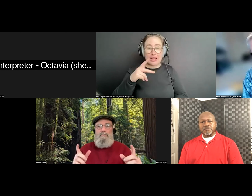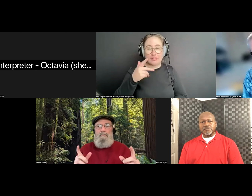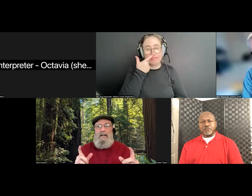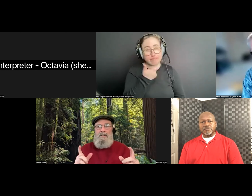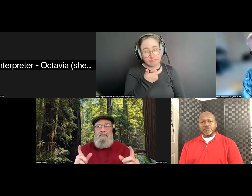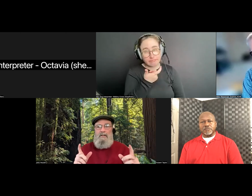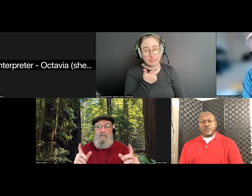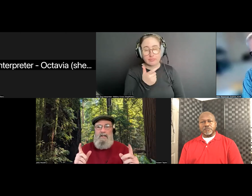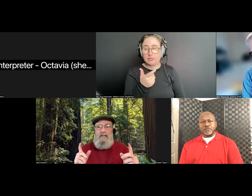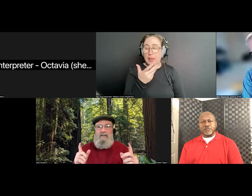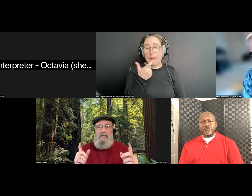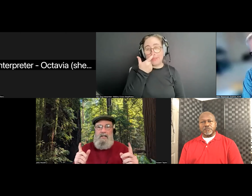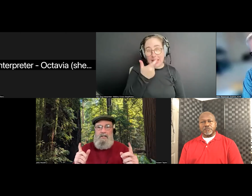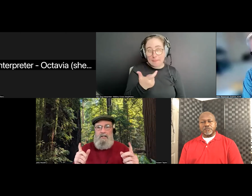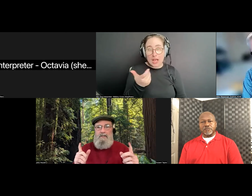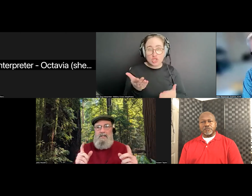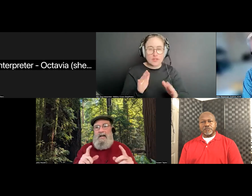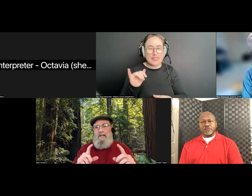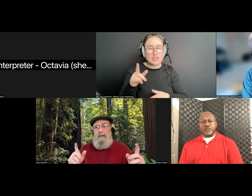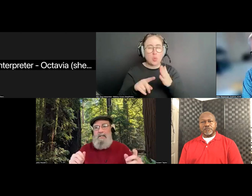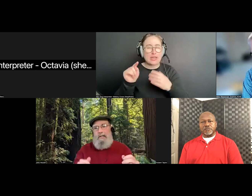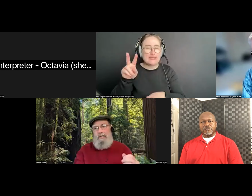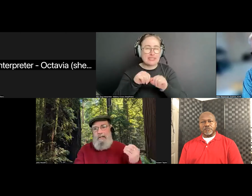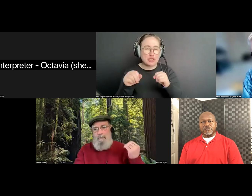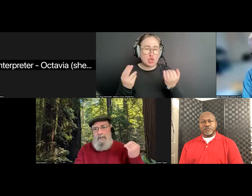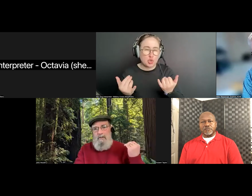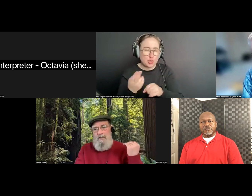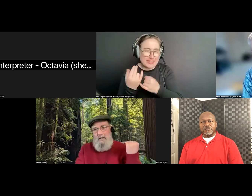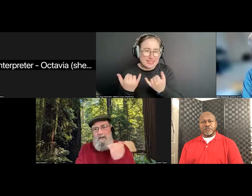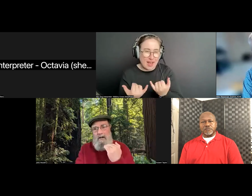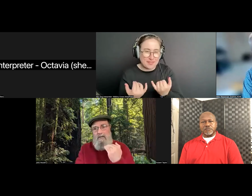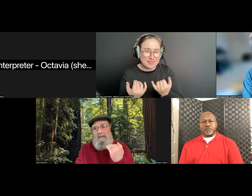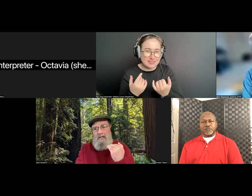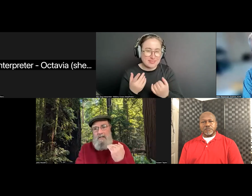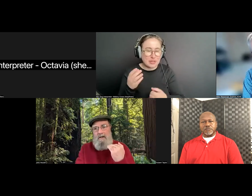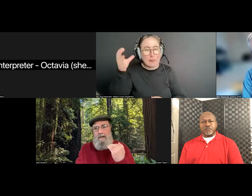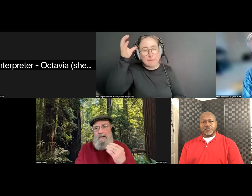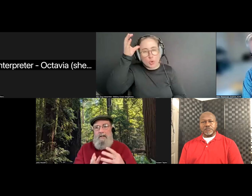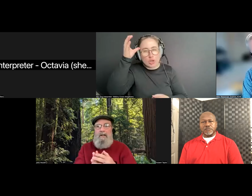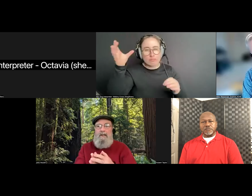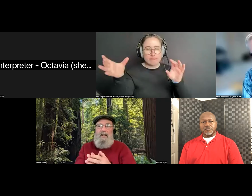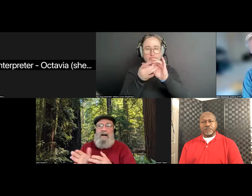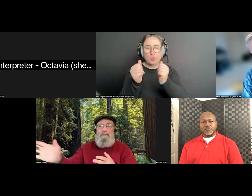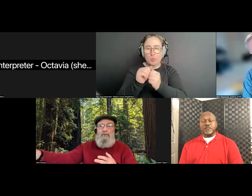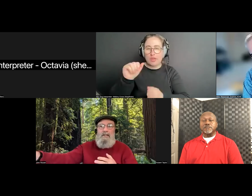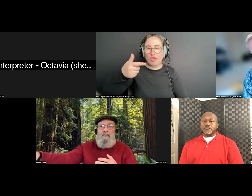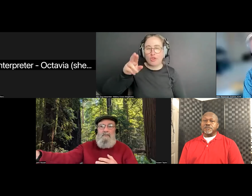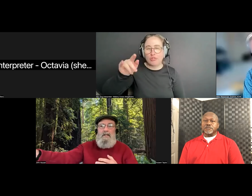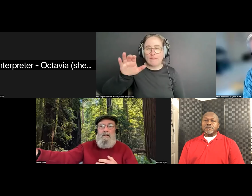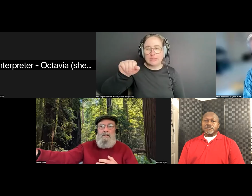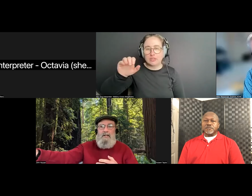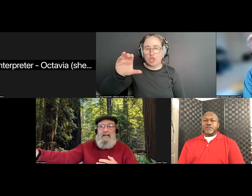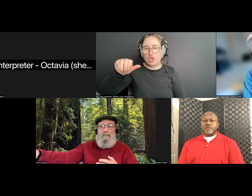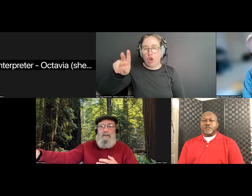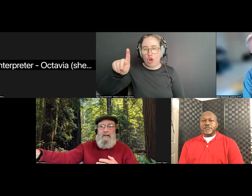a playback server is what a TV station uses now. It's basically a computer with a graphics card in it that outputs